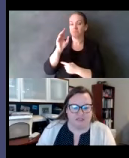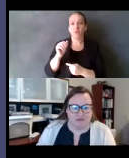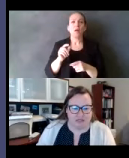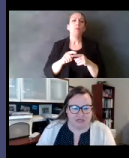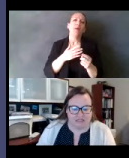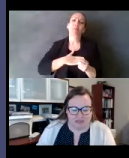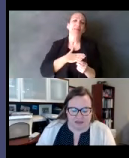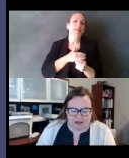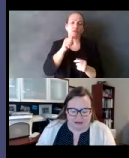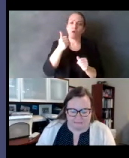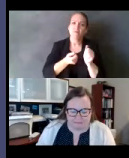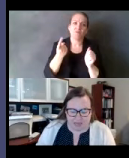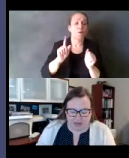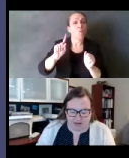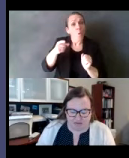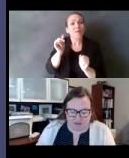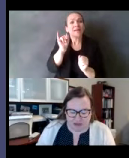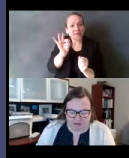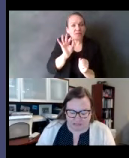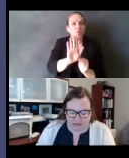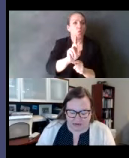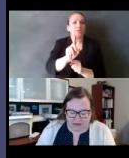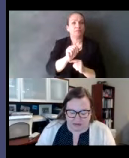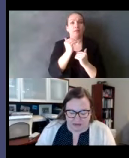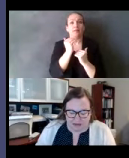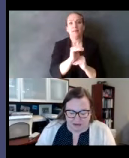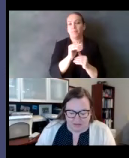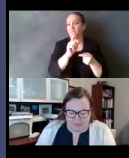have disabilities and need it for that reason.